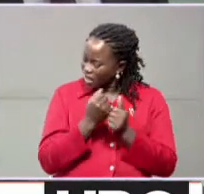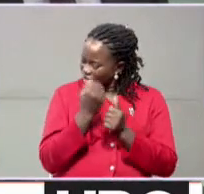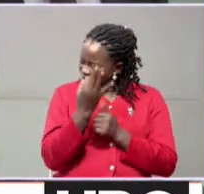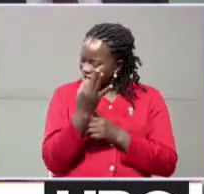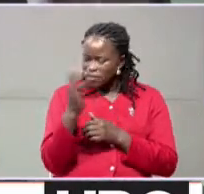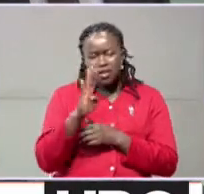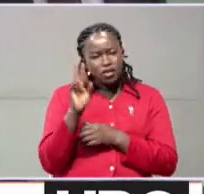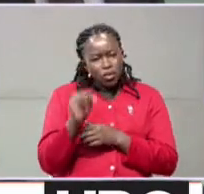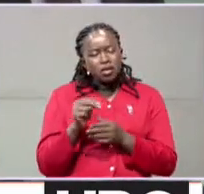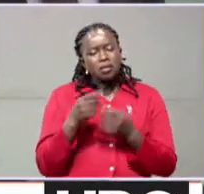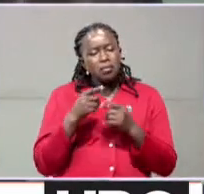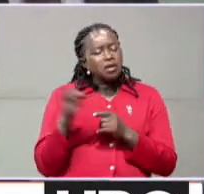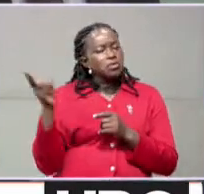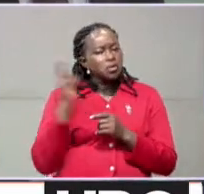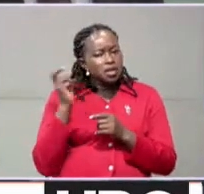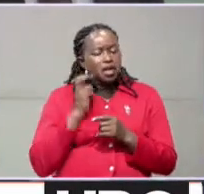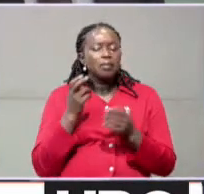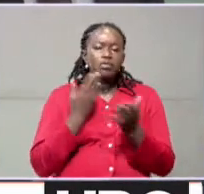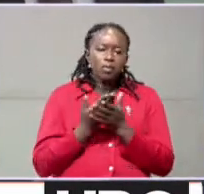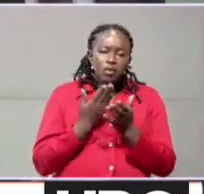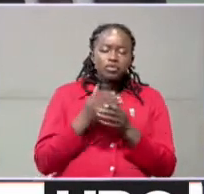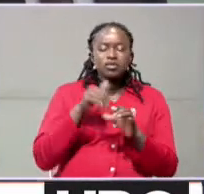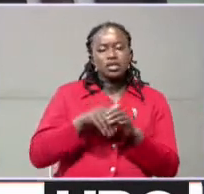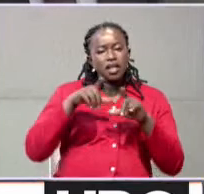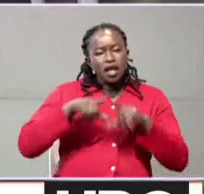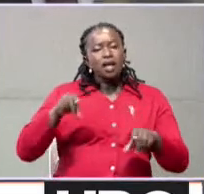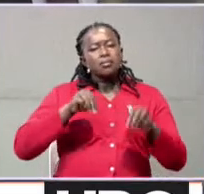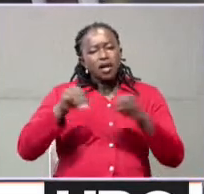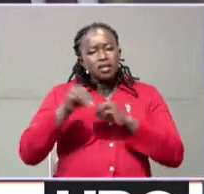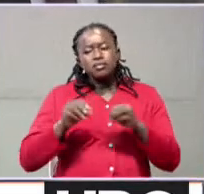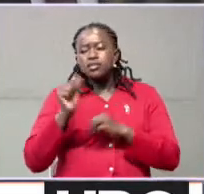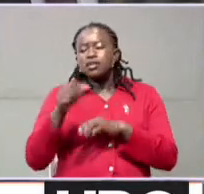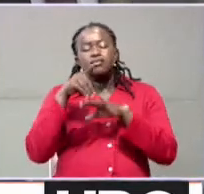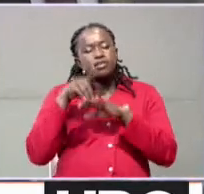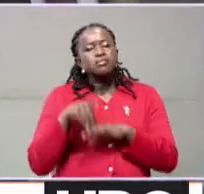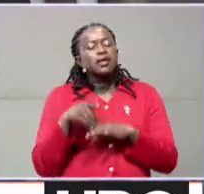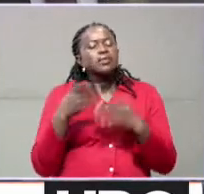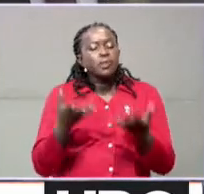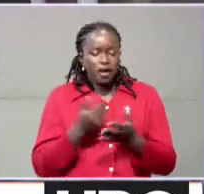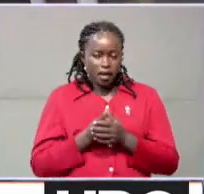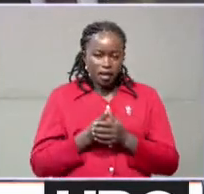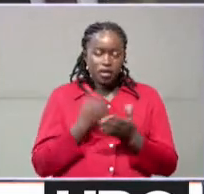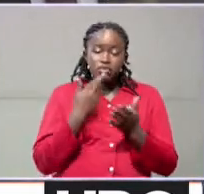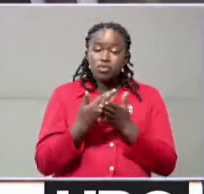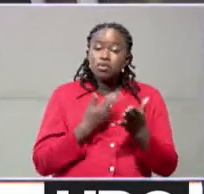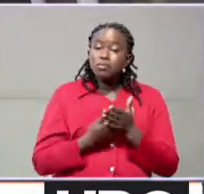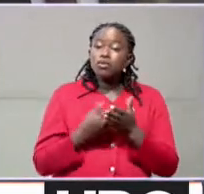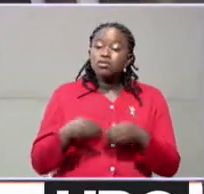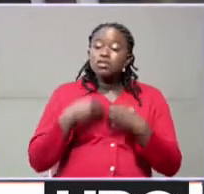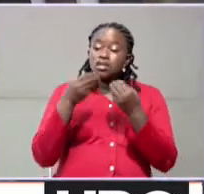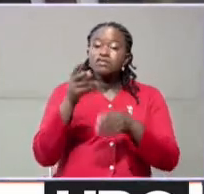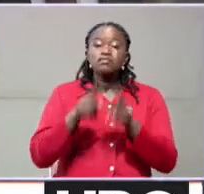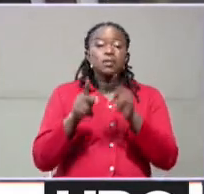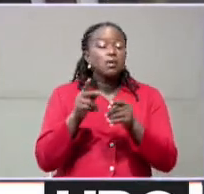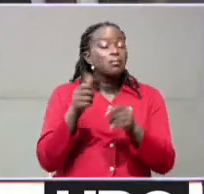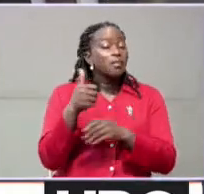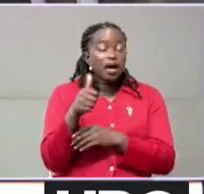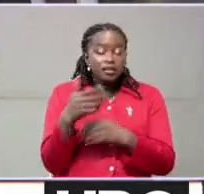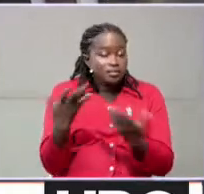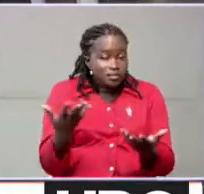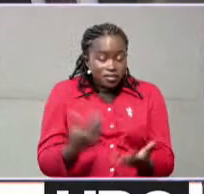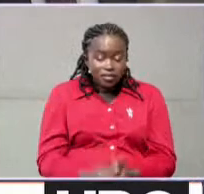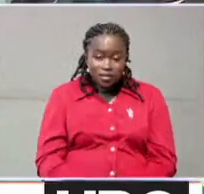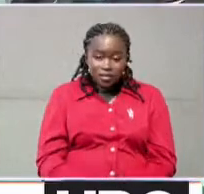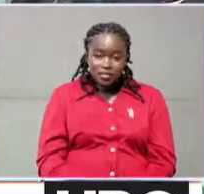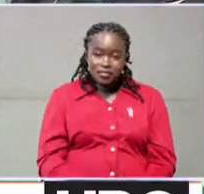proposals in land management what are they basing on when that report is not yet availed to the public thank you